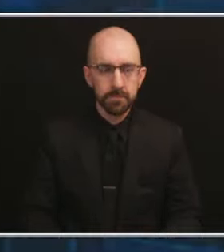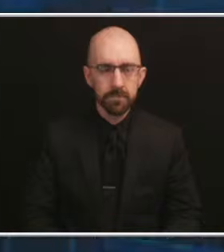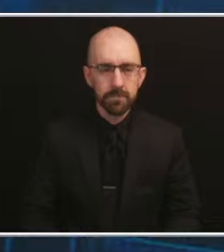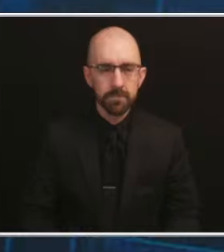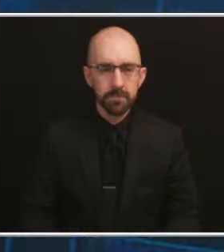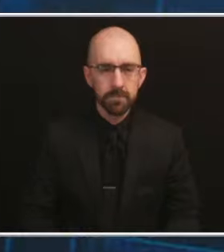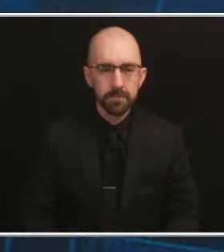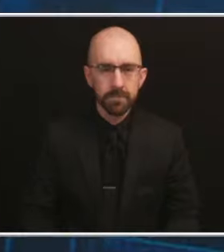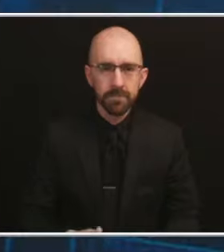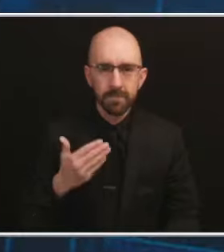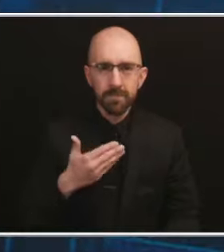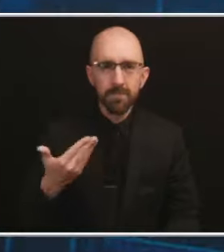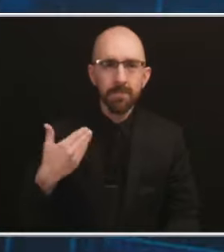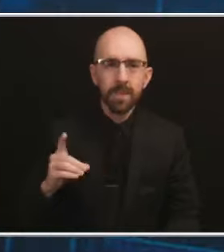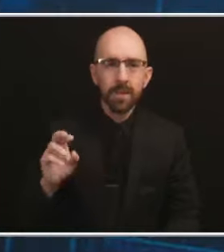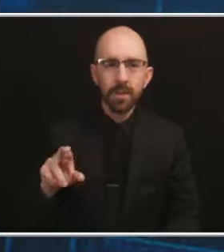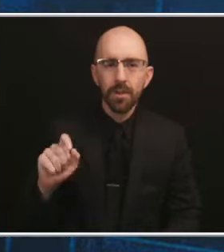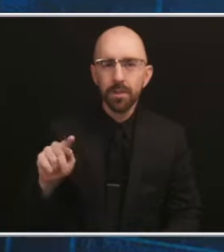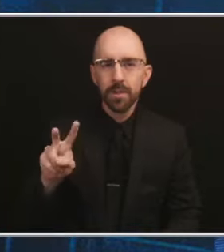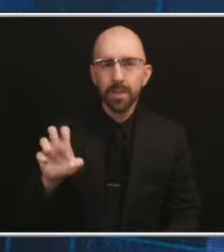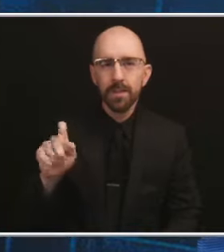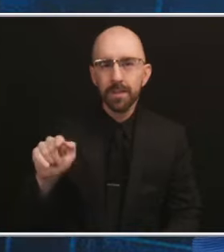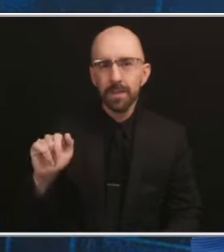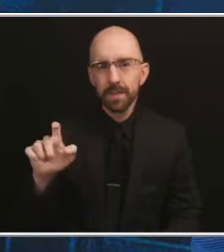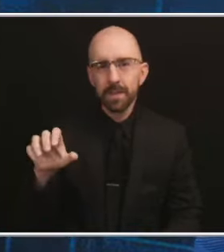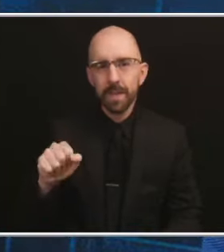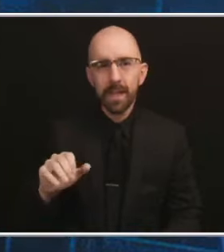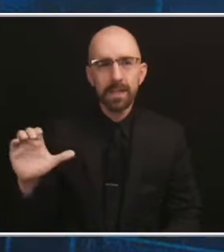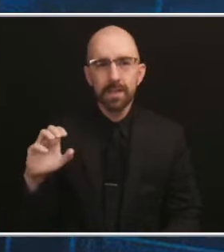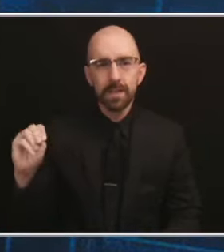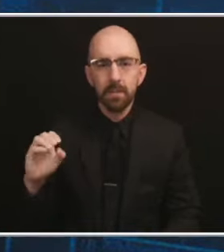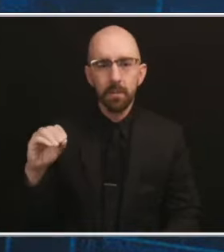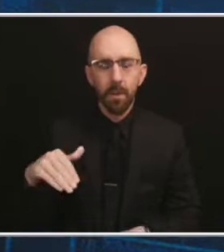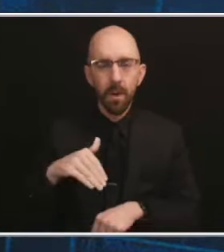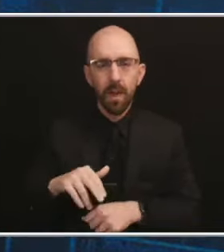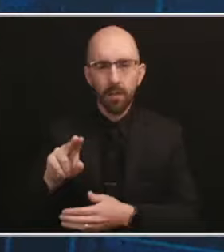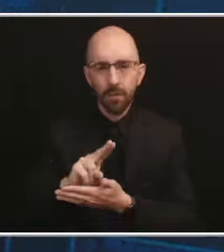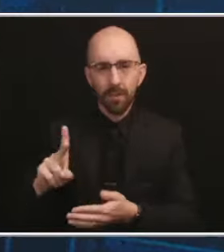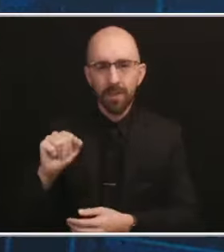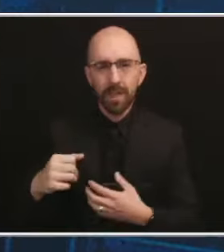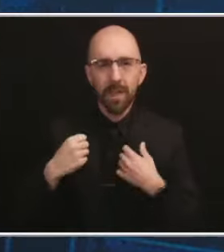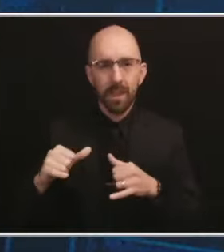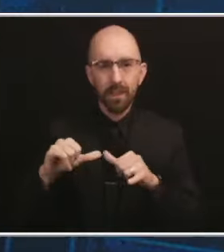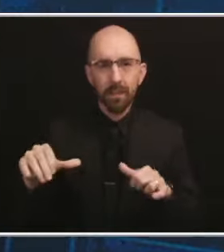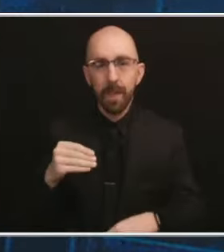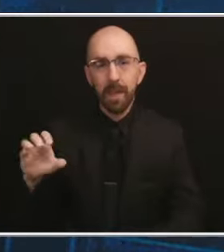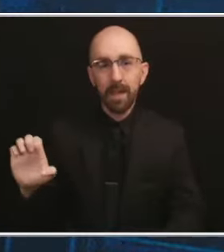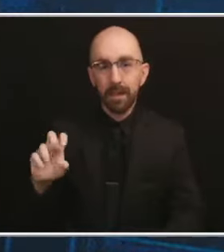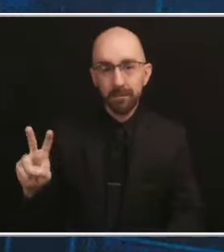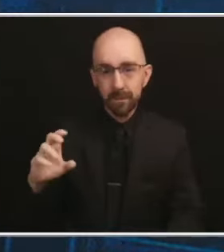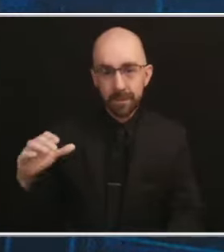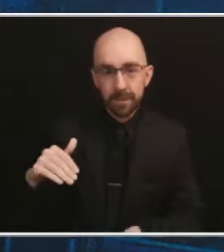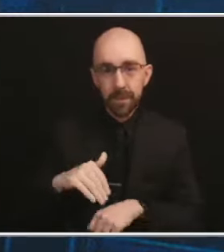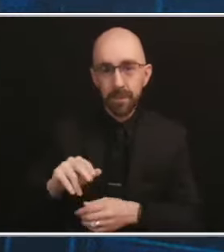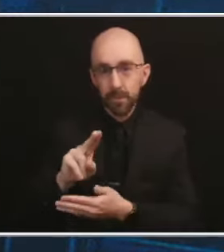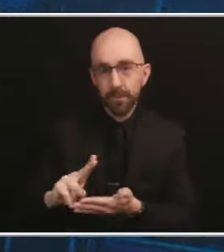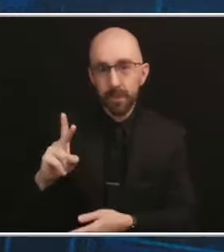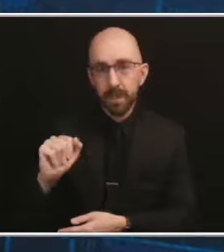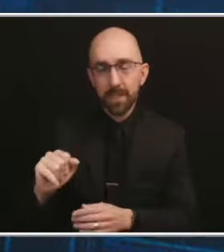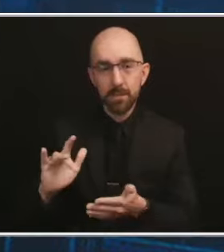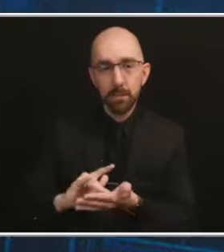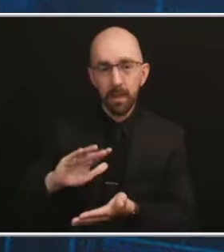Hey, good morning. I'm Dr. Steve Stites, Chief Medical Officer here at the University of Kansas Health System and Executive Vice Chancellor at the University of Kansas Medical Center.